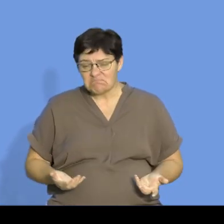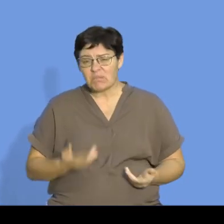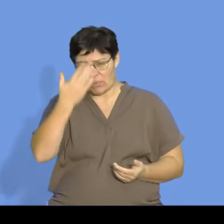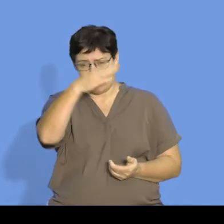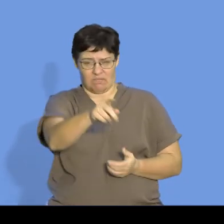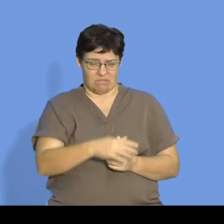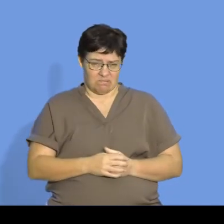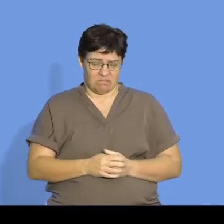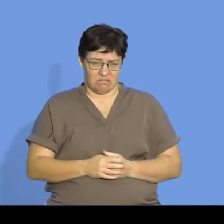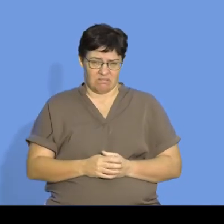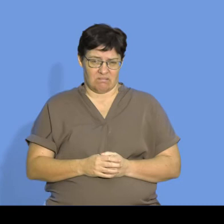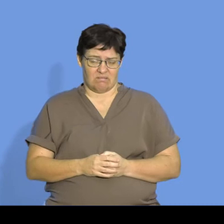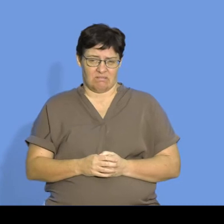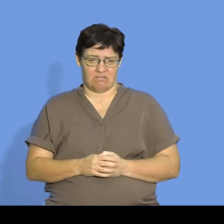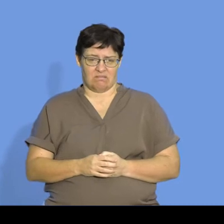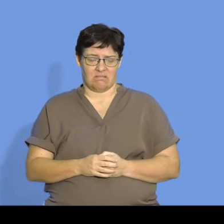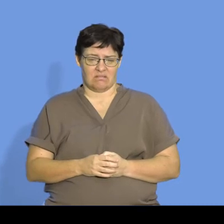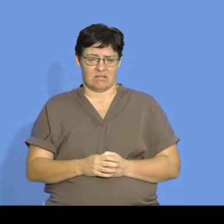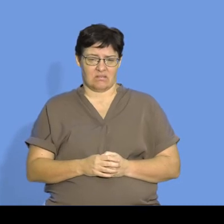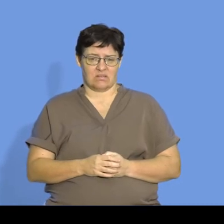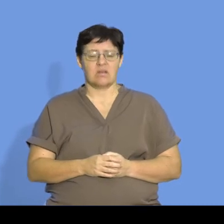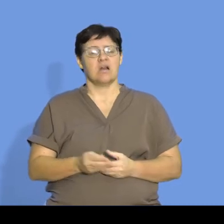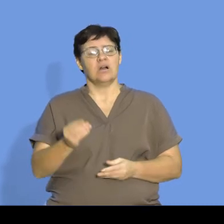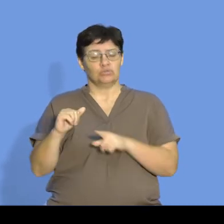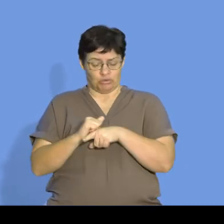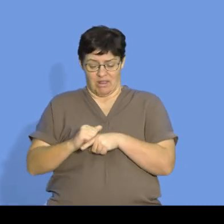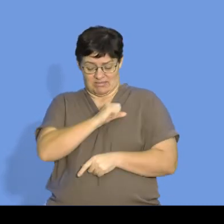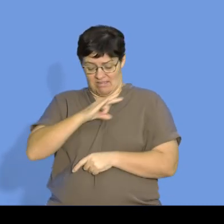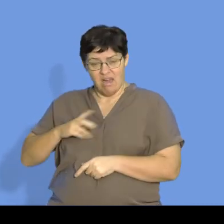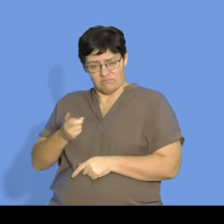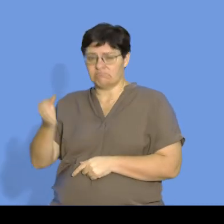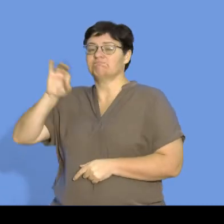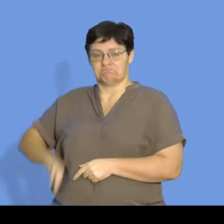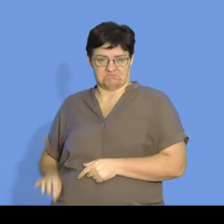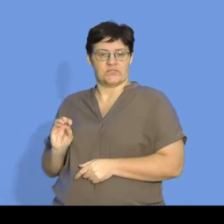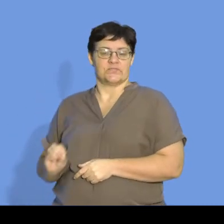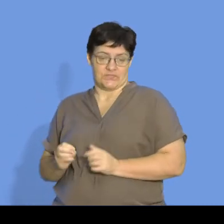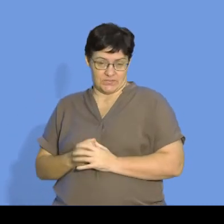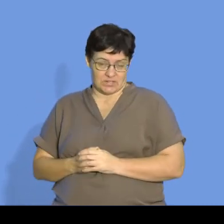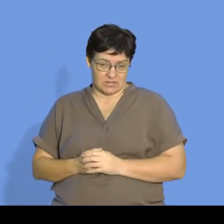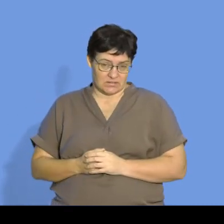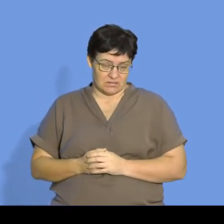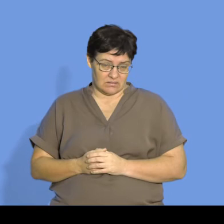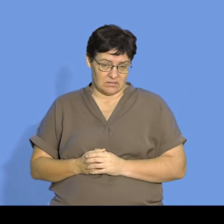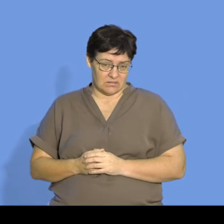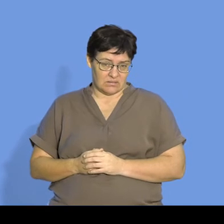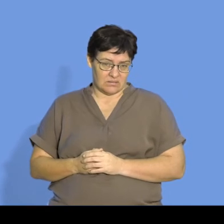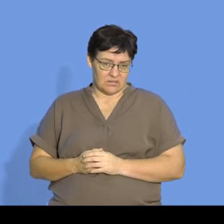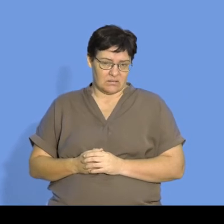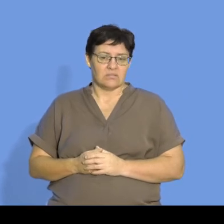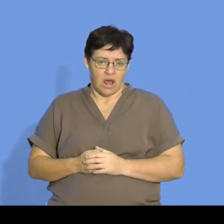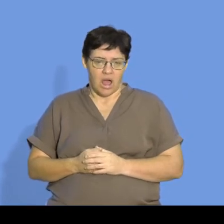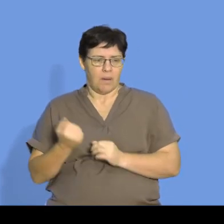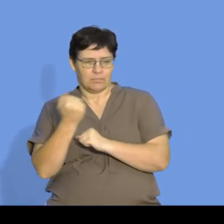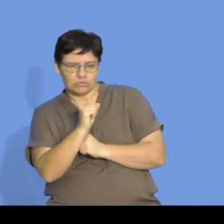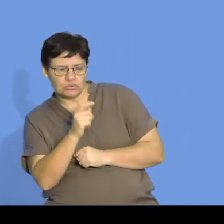Yes, we do know that there are definite benefits of training and also the impact thereof